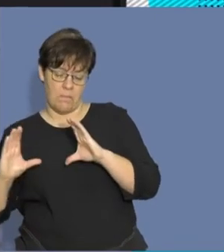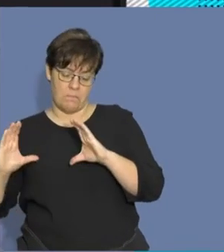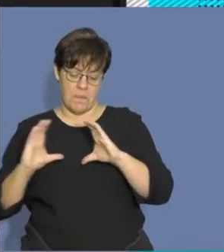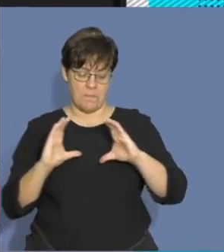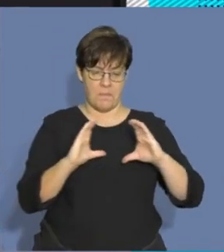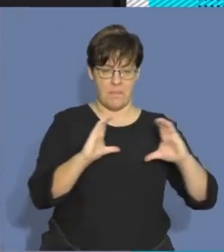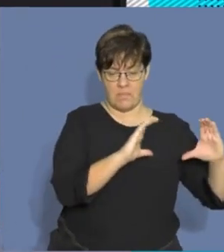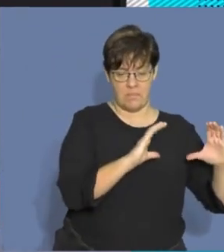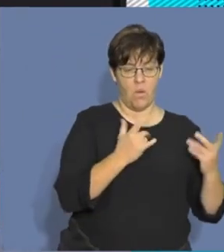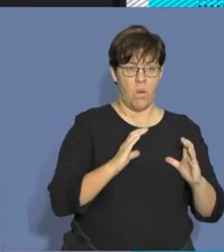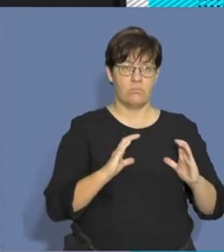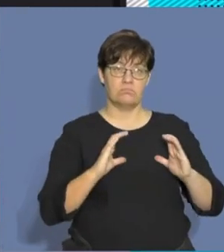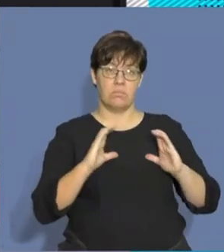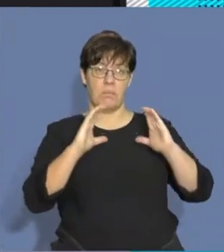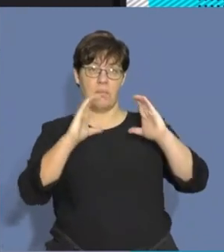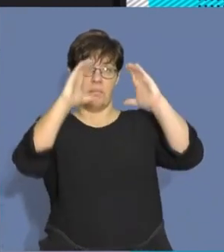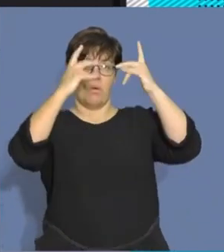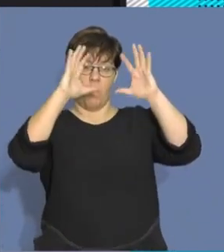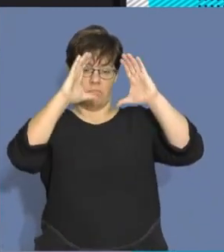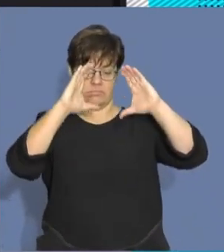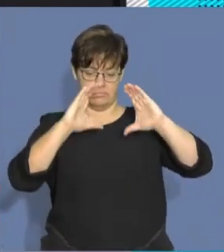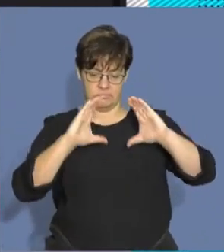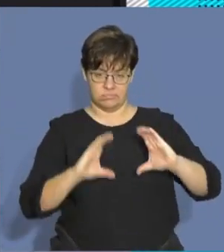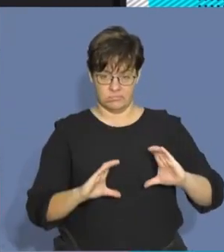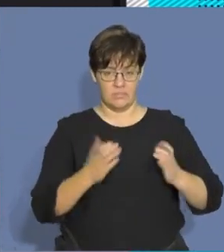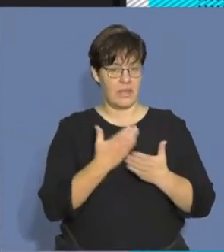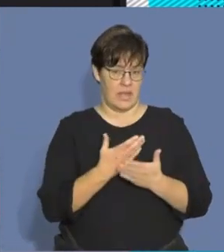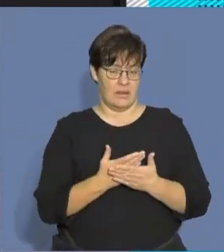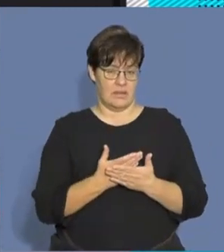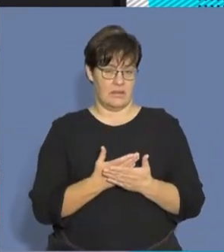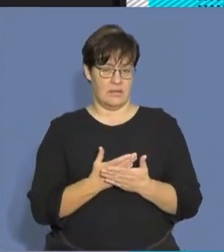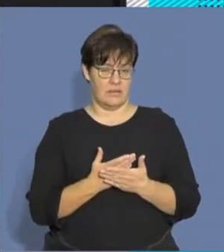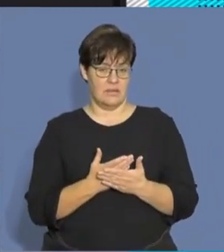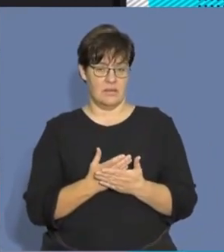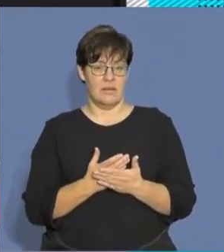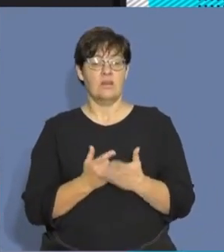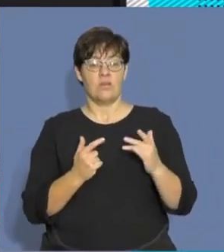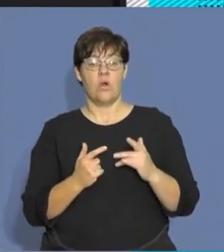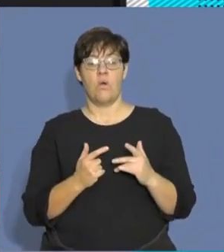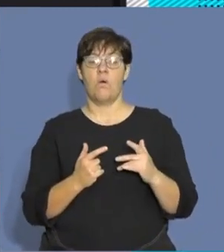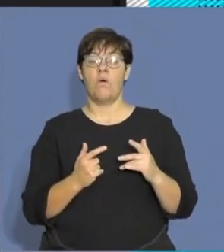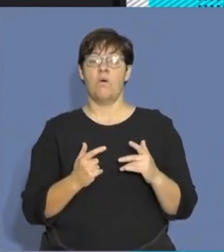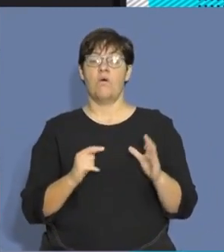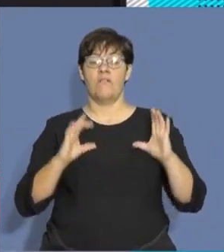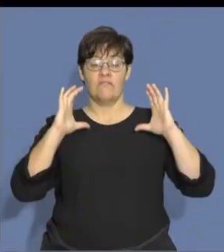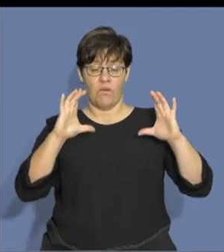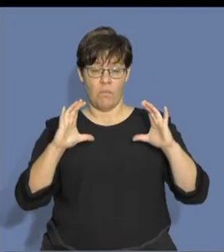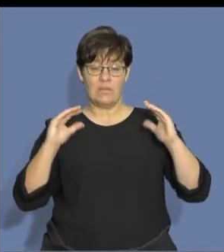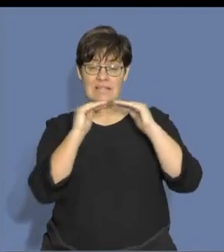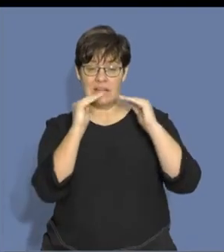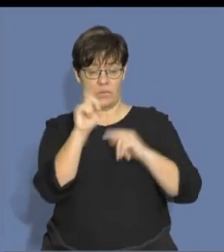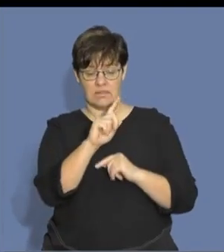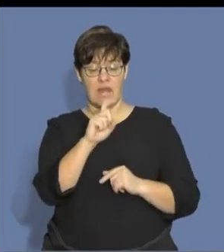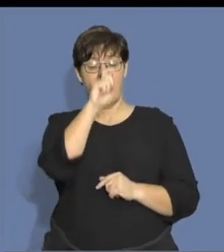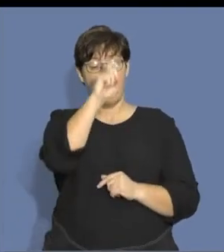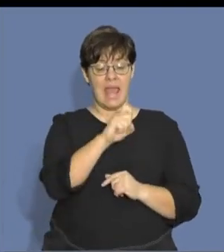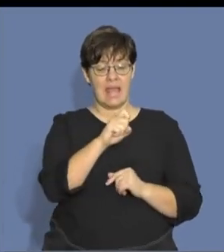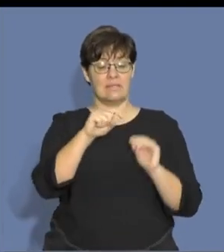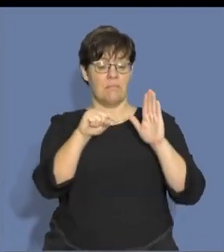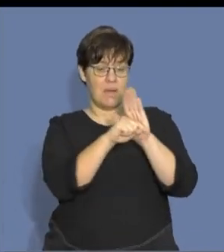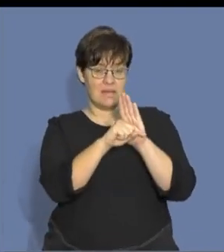can also shift it up, and I can also shift it down. And so now the standard form of our circle is going to be this. It's going to be x minus